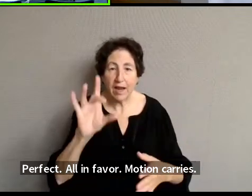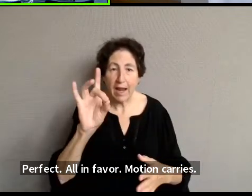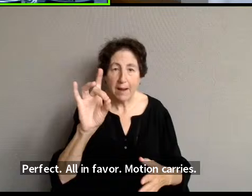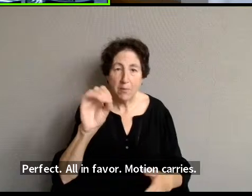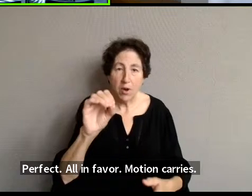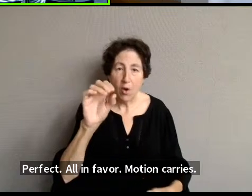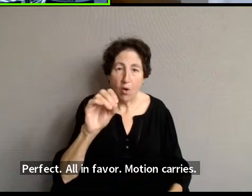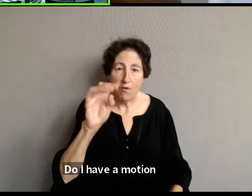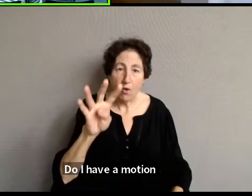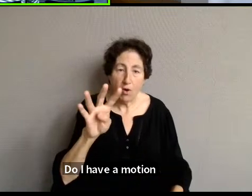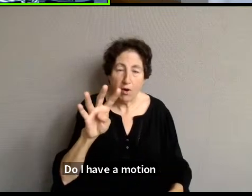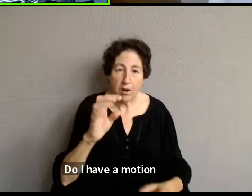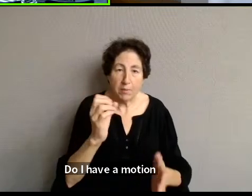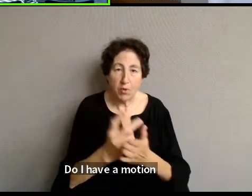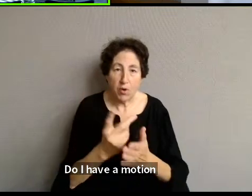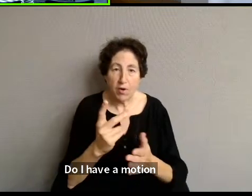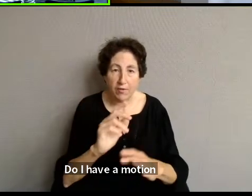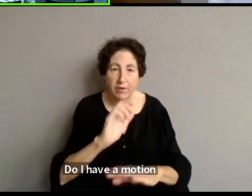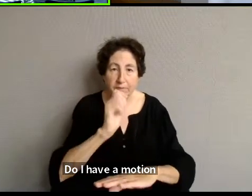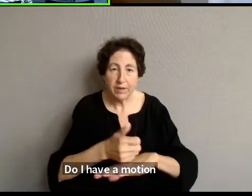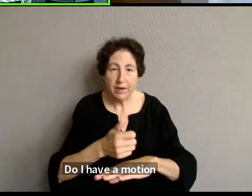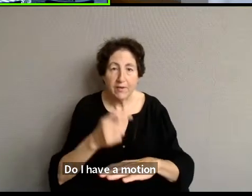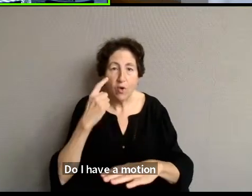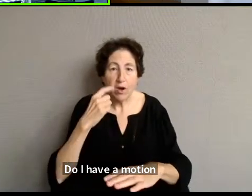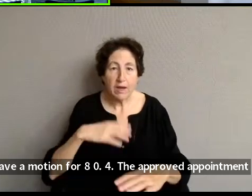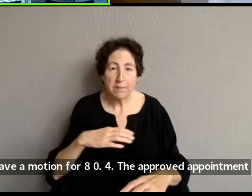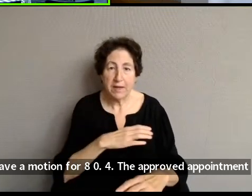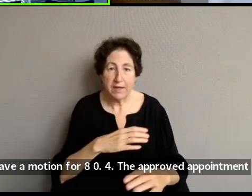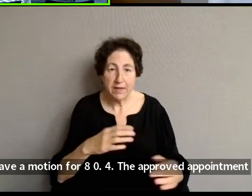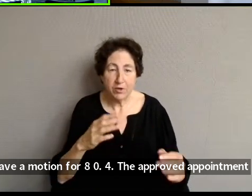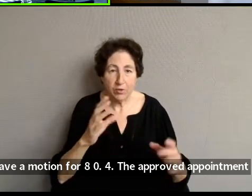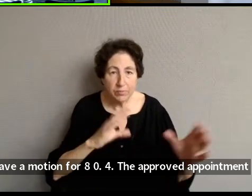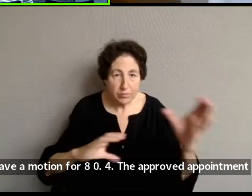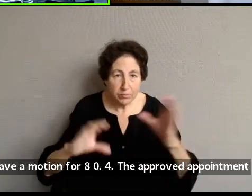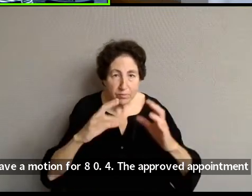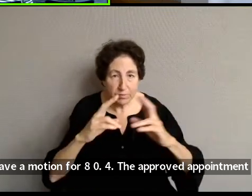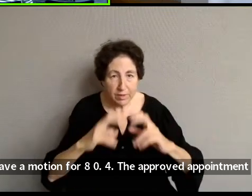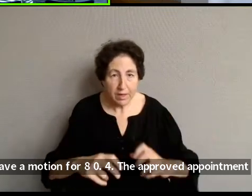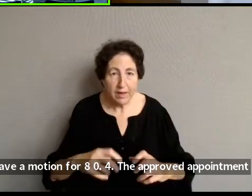approved appointment of a committee to explore and recommend a school name change